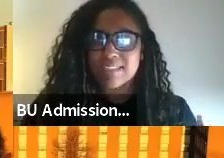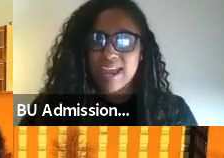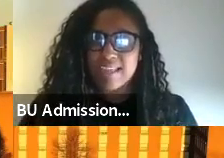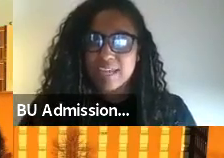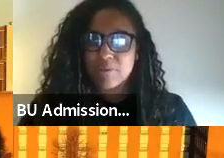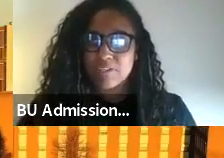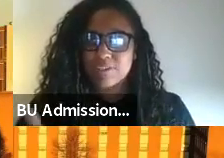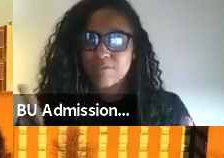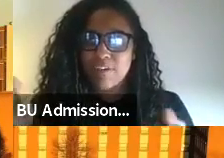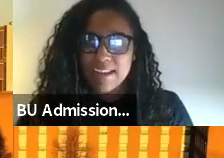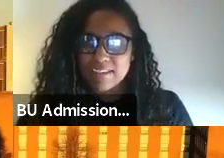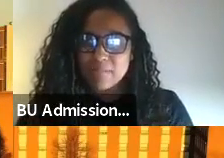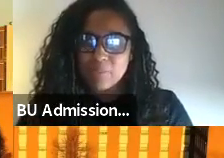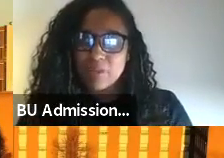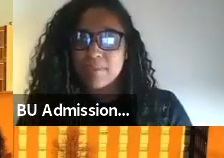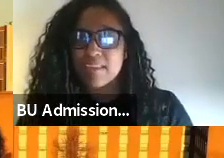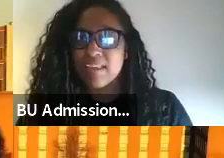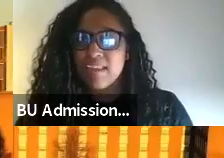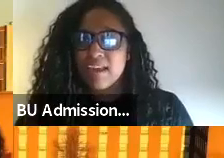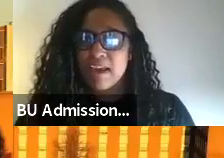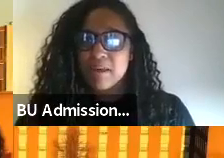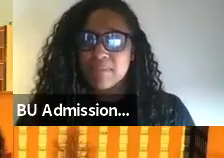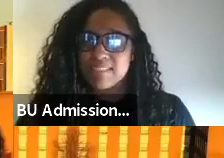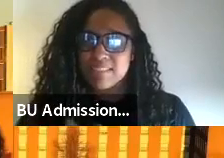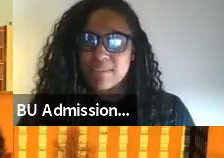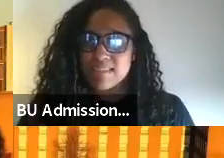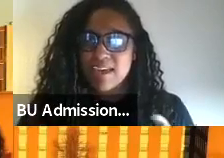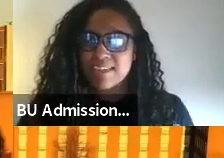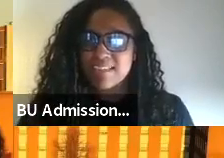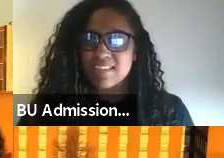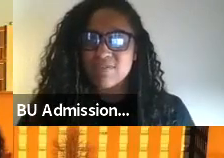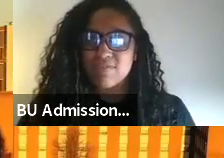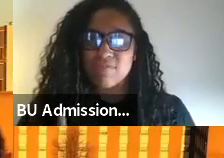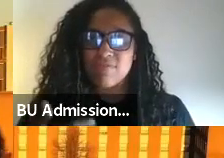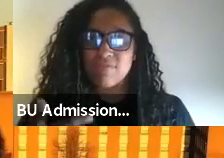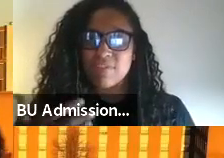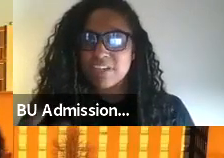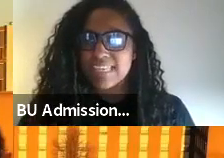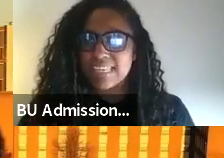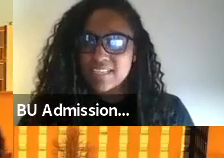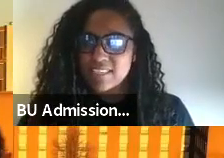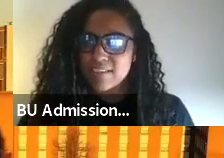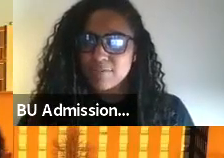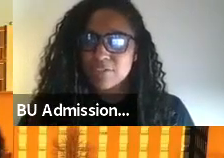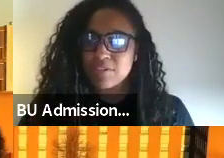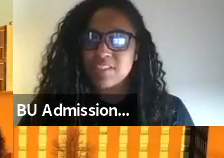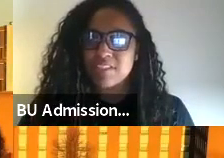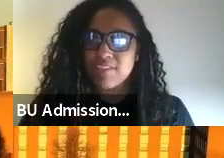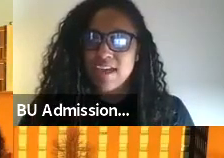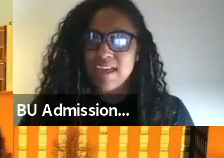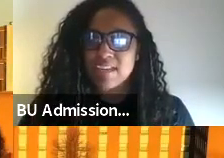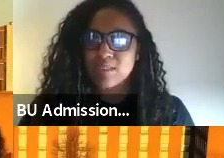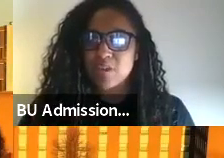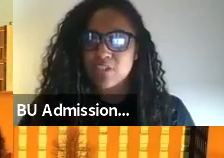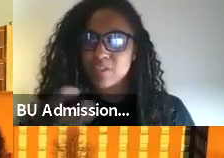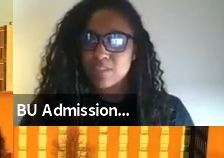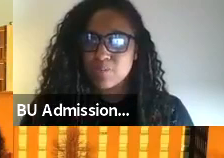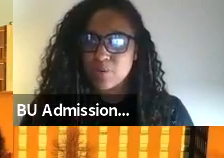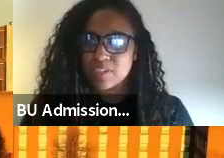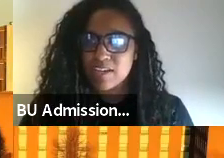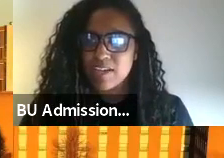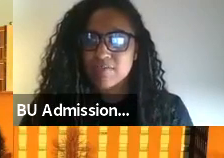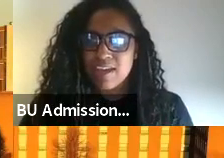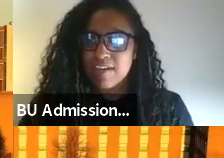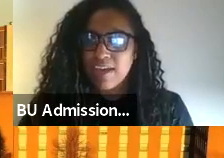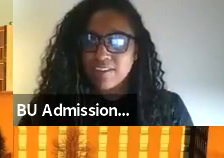of American Sign Language find employment? Is it something that is fairly easy for students to find, especially with